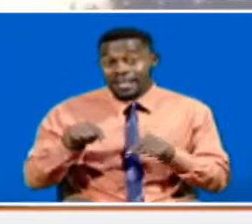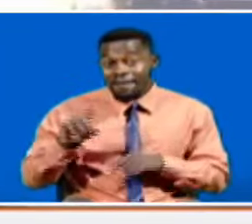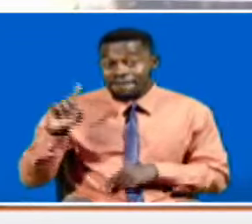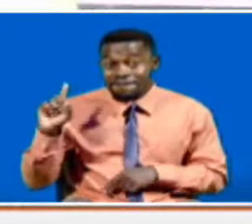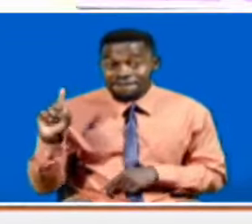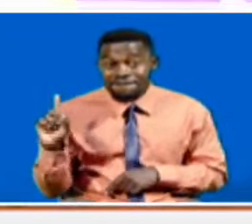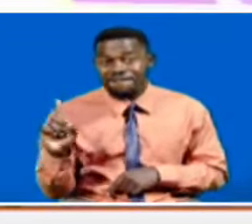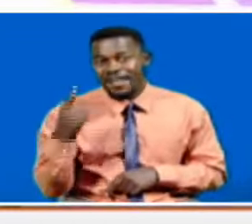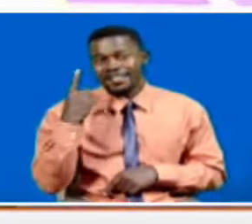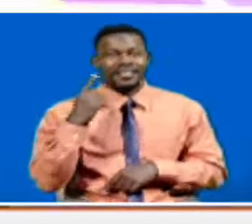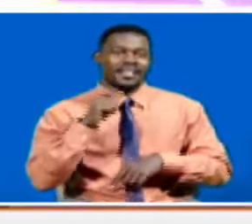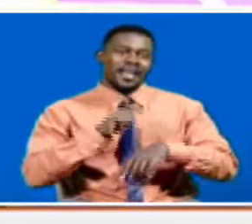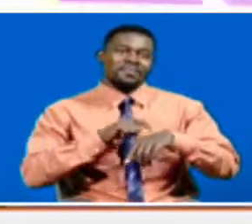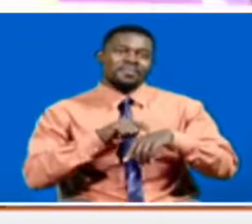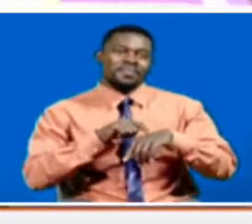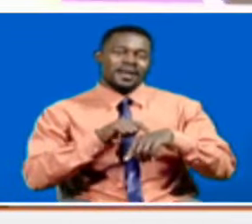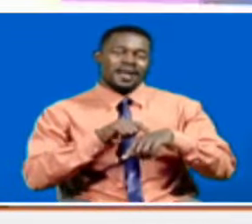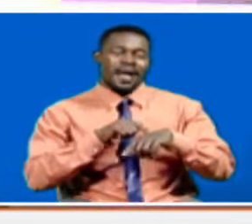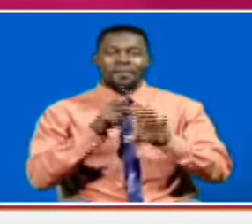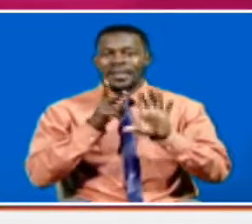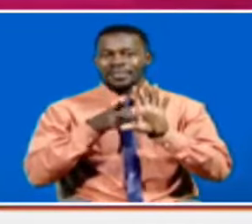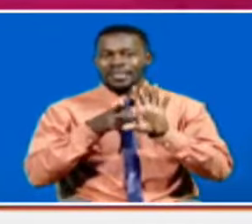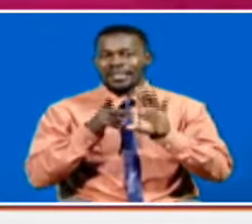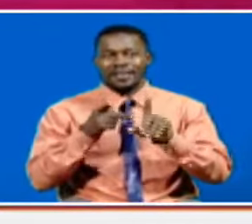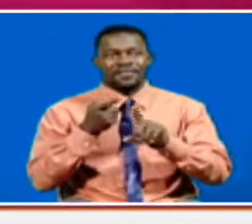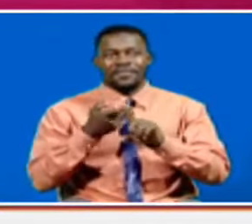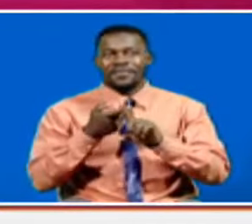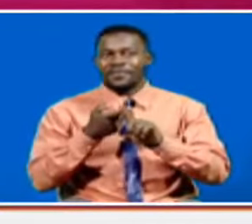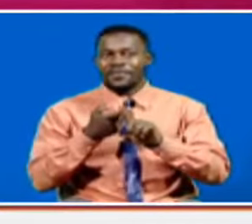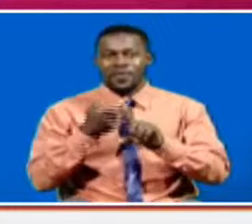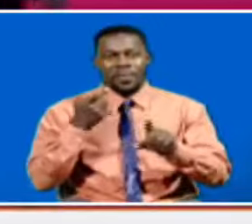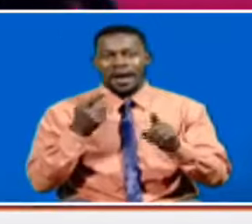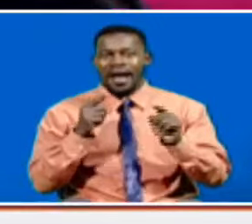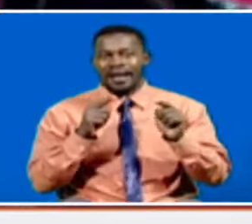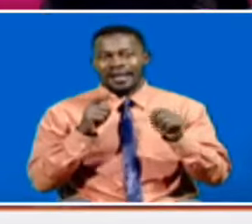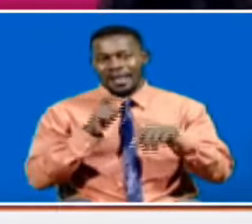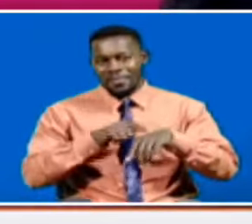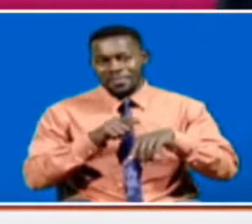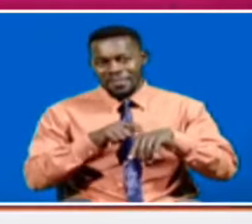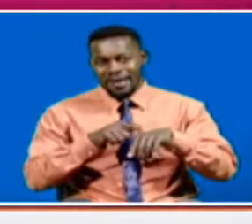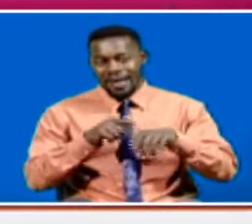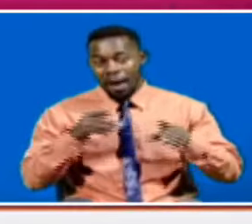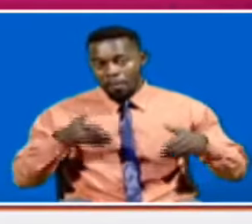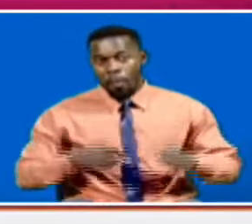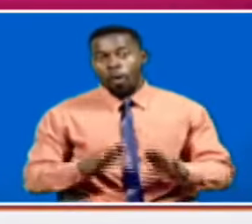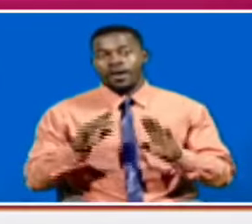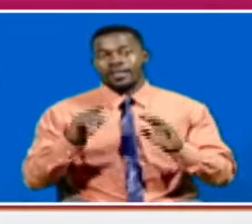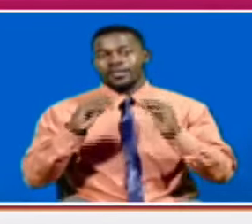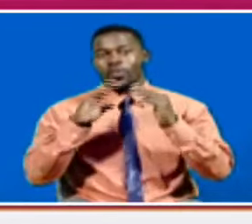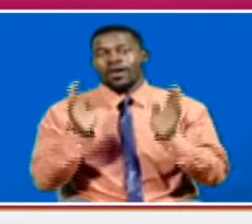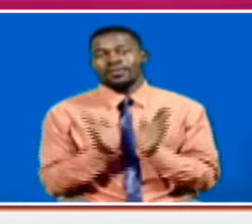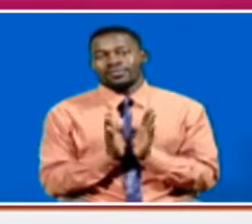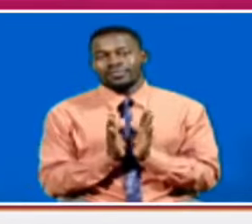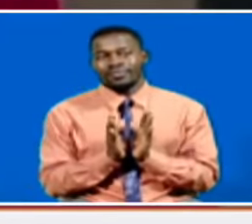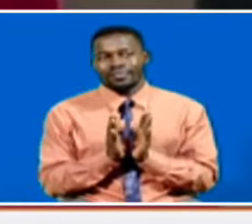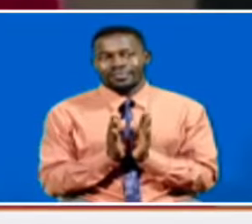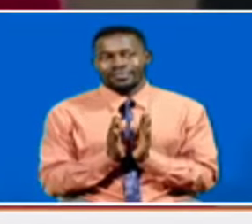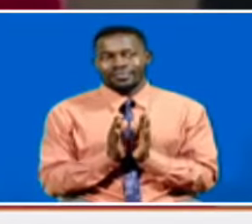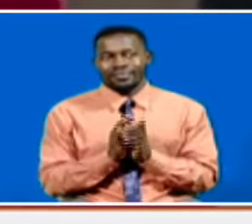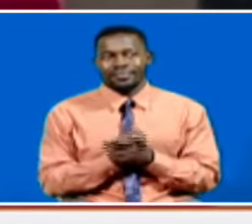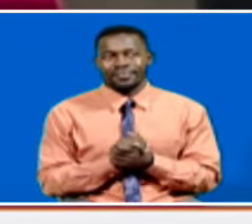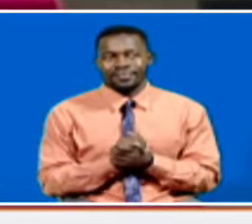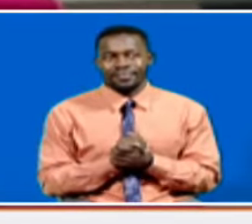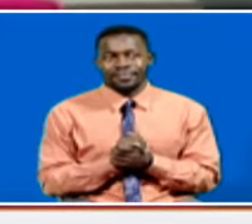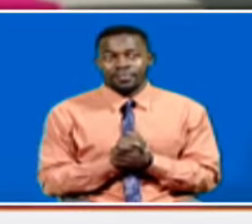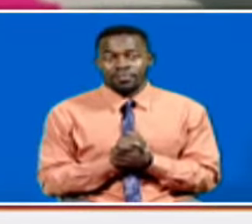trophy, or my first ever award since I came to this planet, I think that's why I'm saying the heavens are happy. This is a